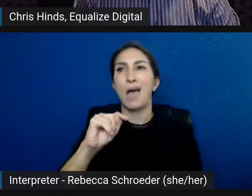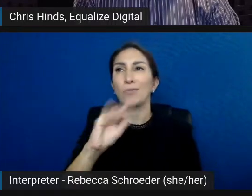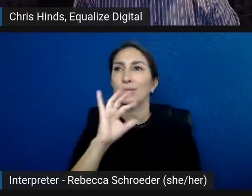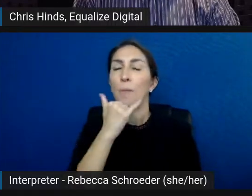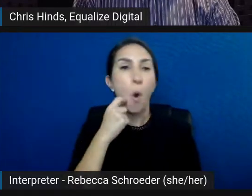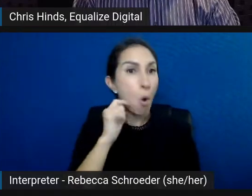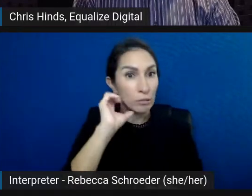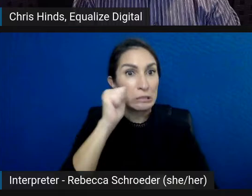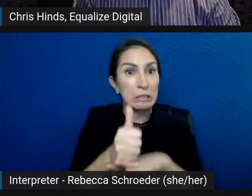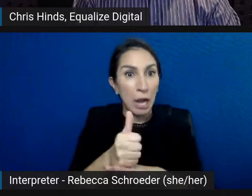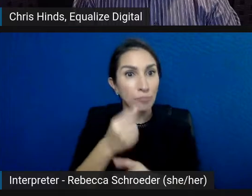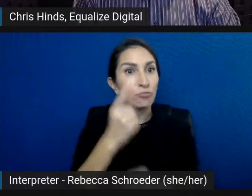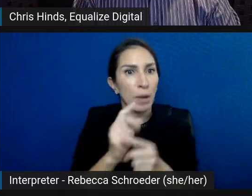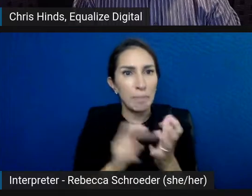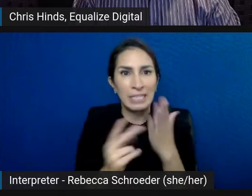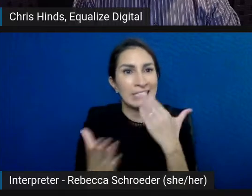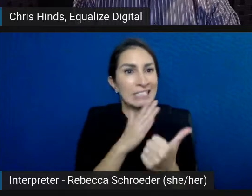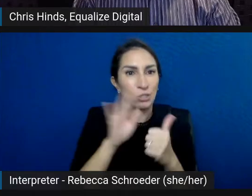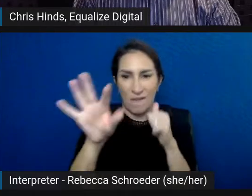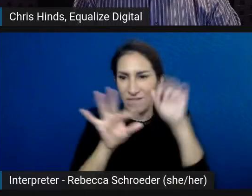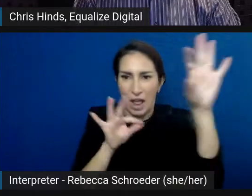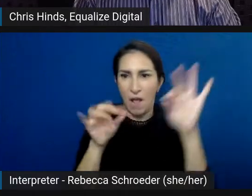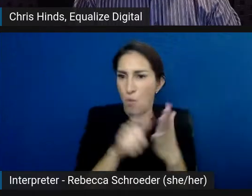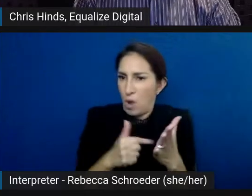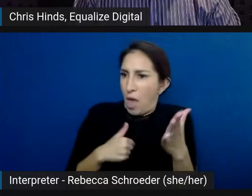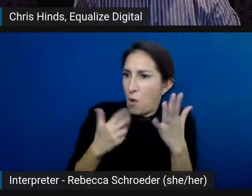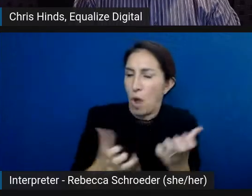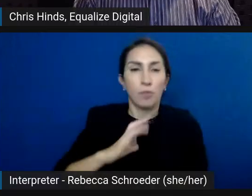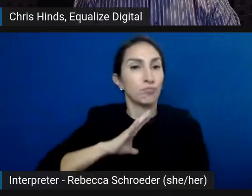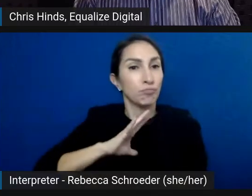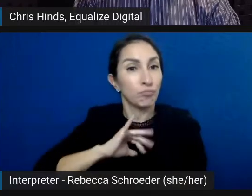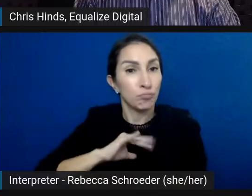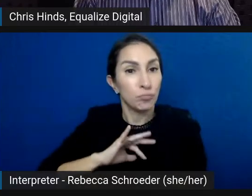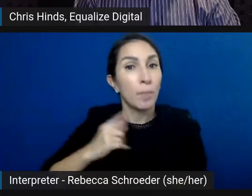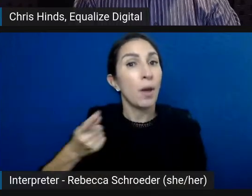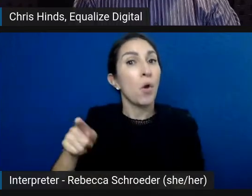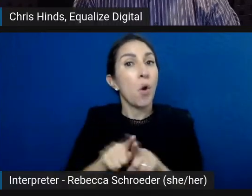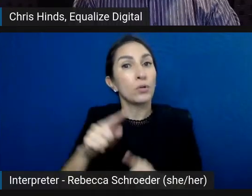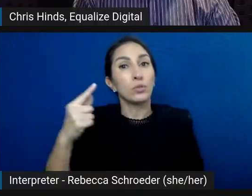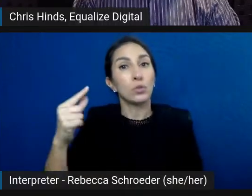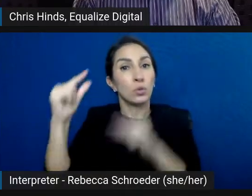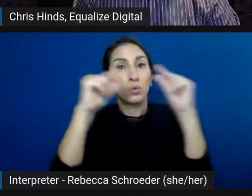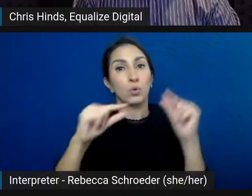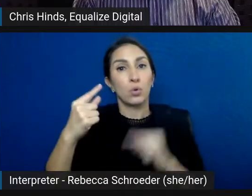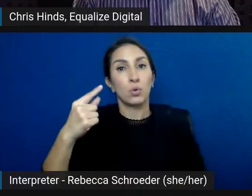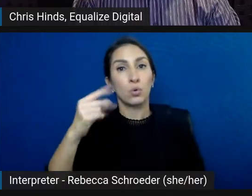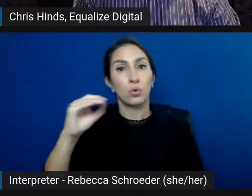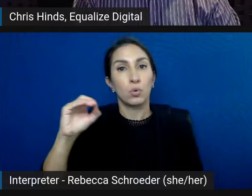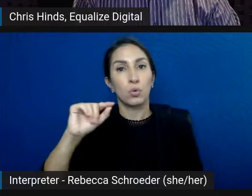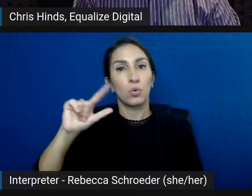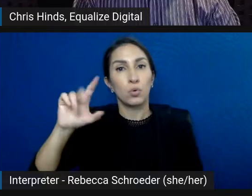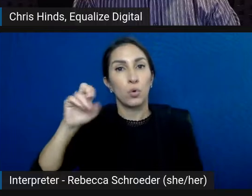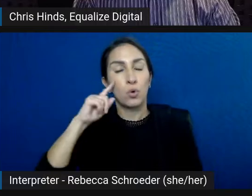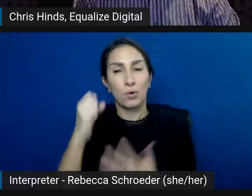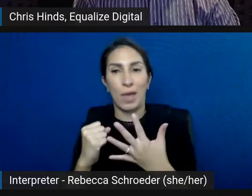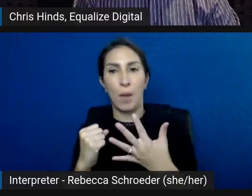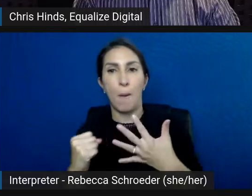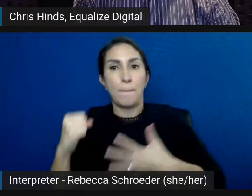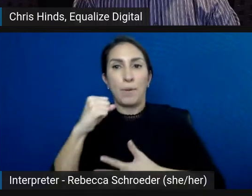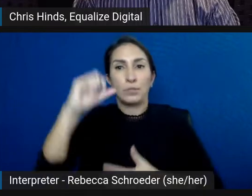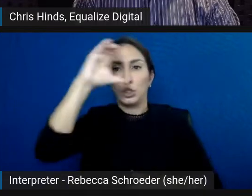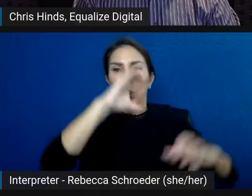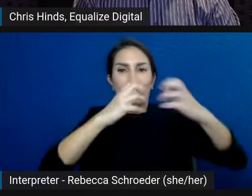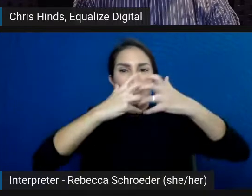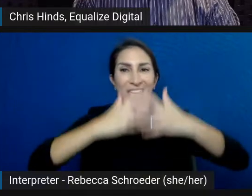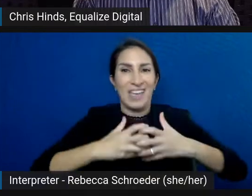looking for. But the other thing too is that, Google could give the site a boost with search engine rank because it